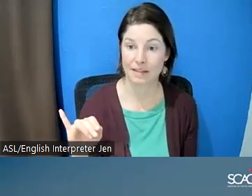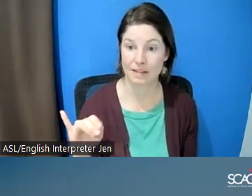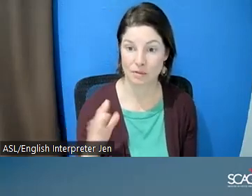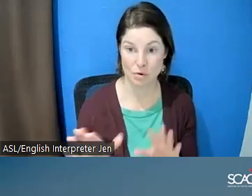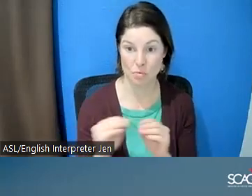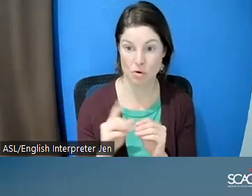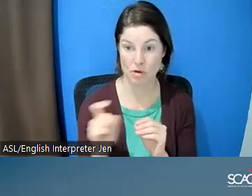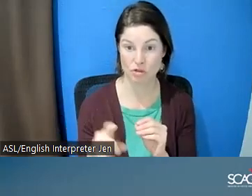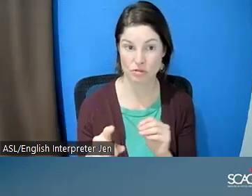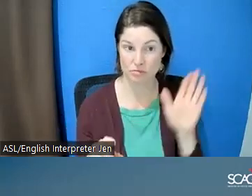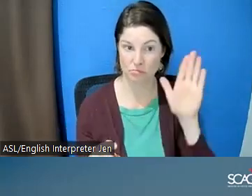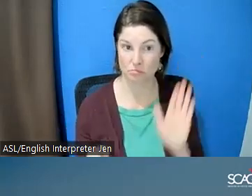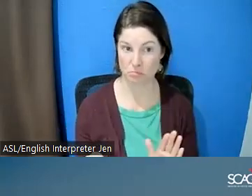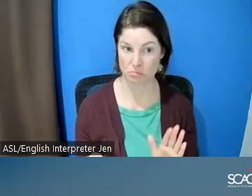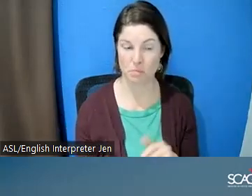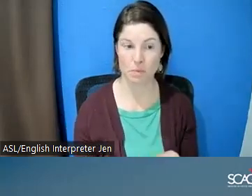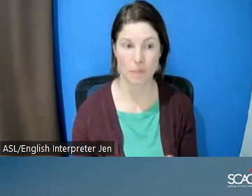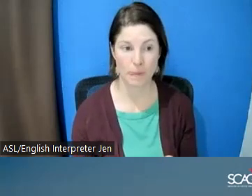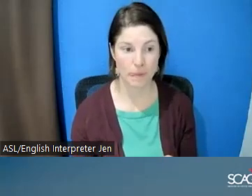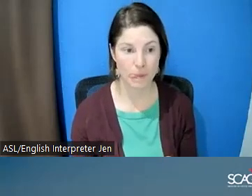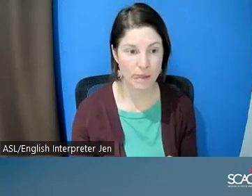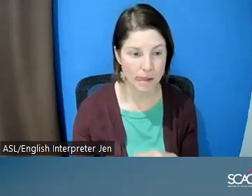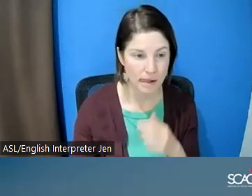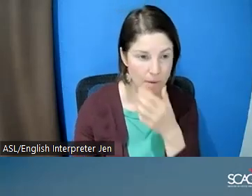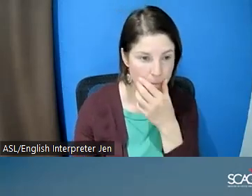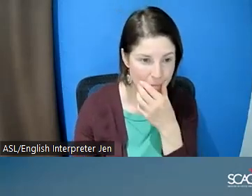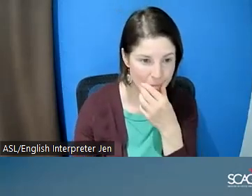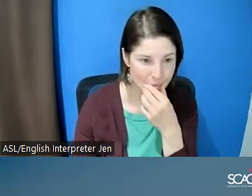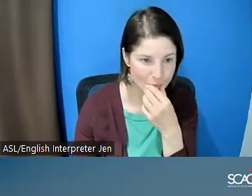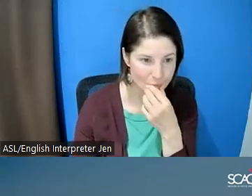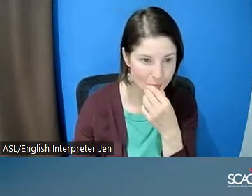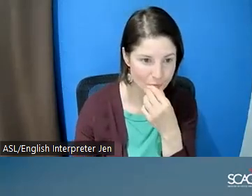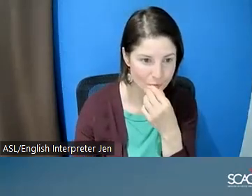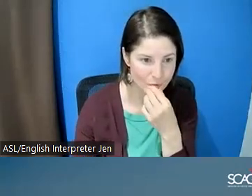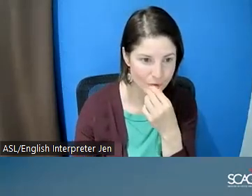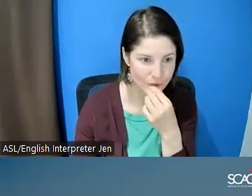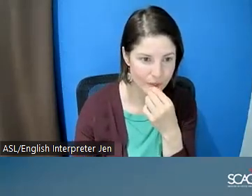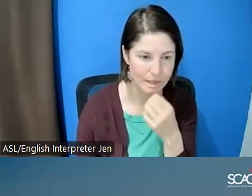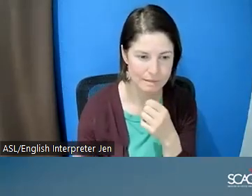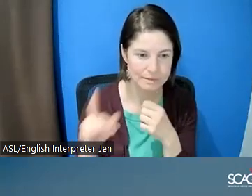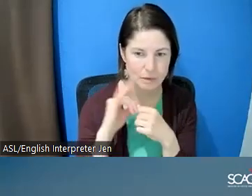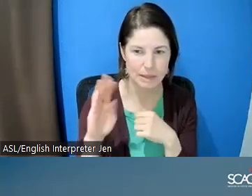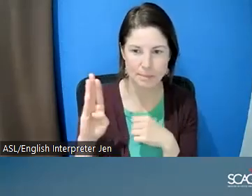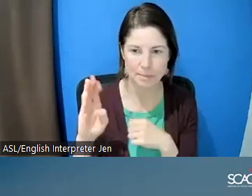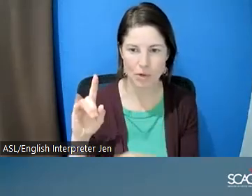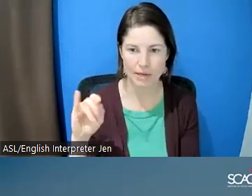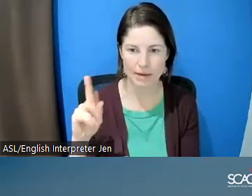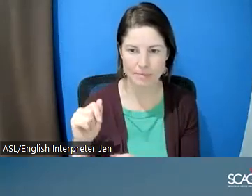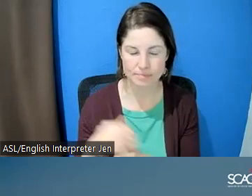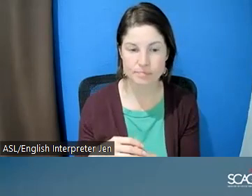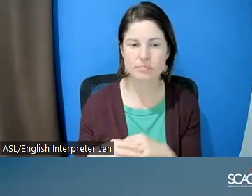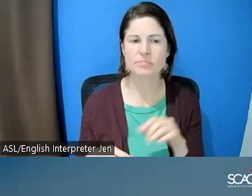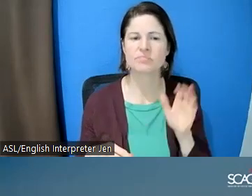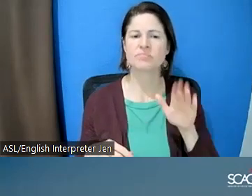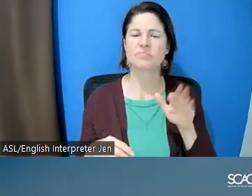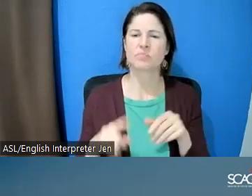hand? And I'm going to move on to Paulina. Thank you. Hello, I just had a question regarding the allowable